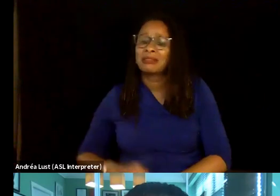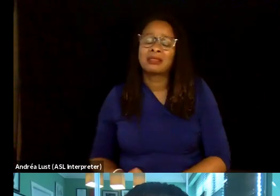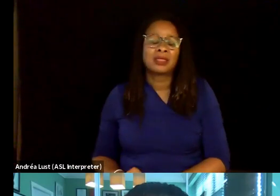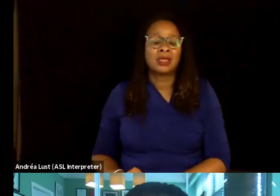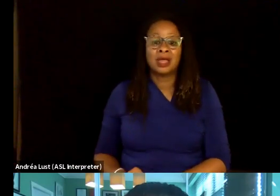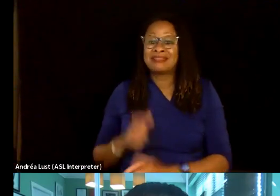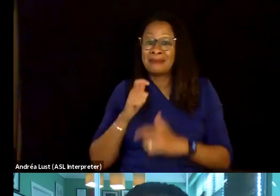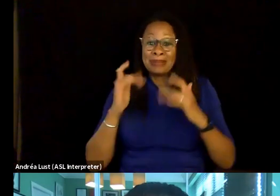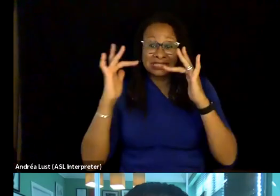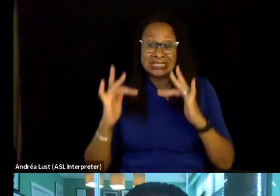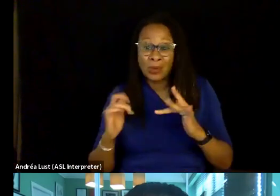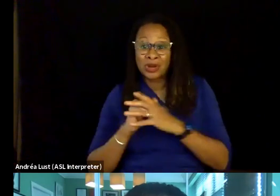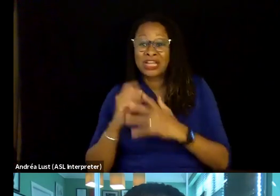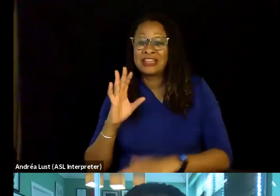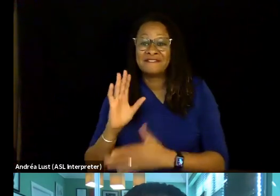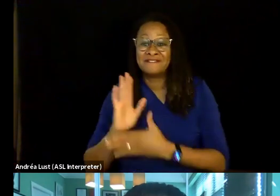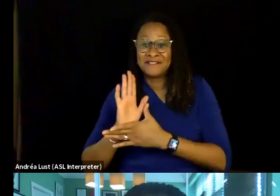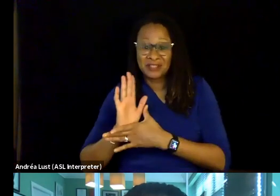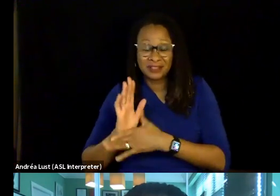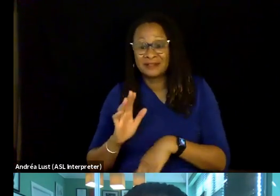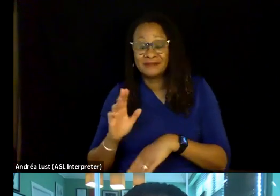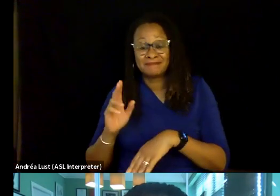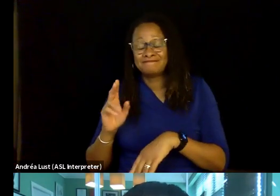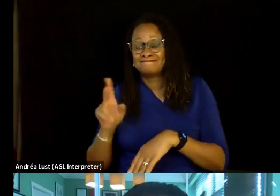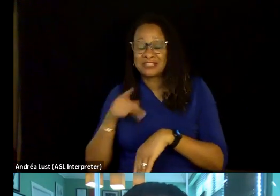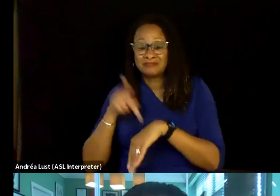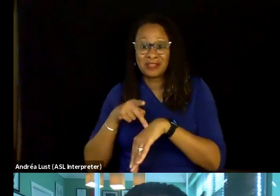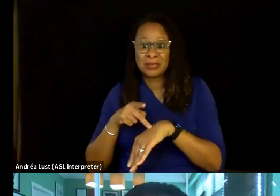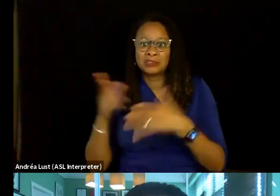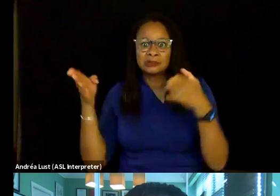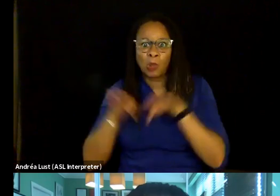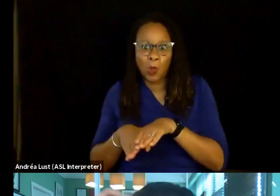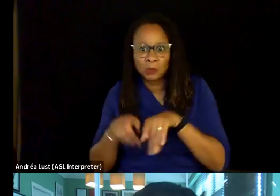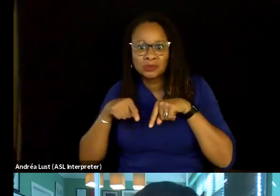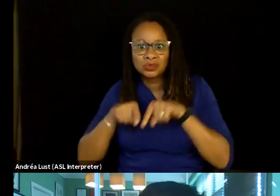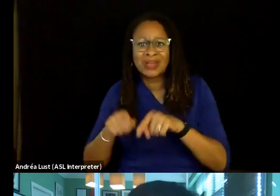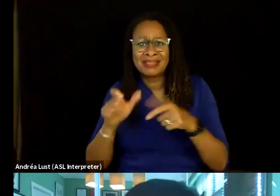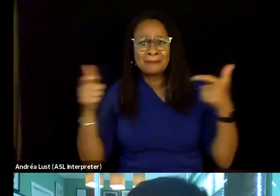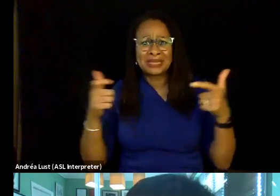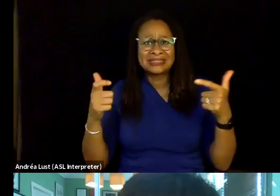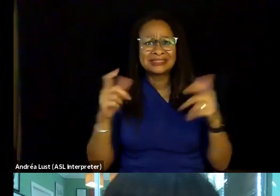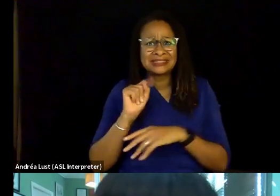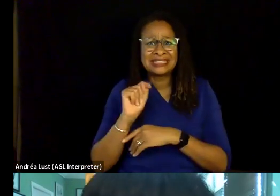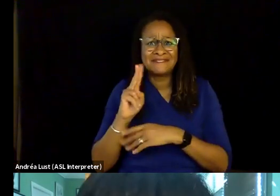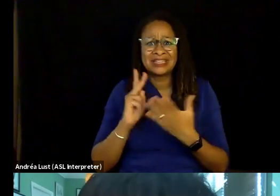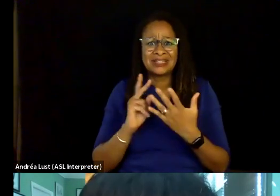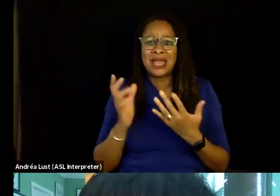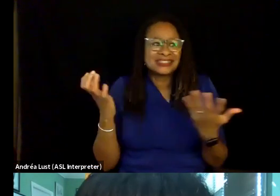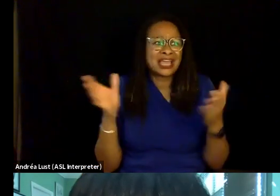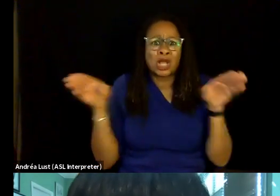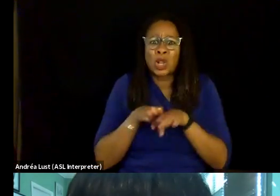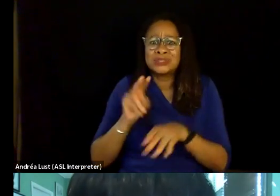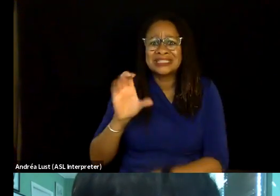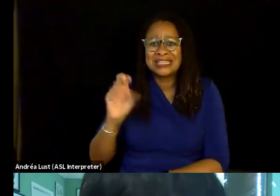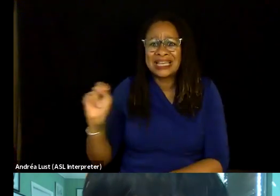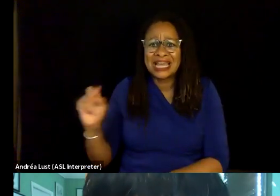biggest network in the Philippines was shut down in the middle of a pandemic. The biggest network. So it's like shutting down CNN here